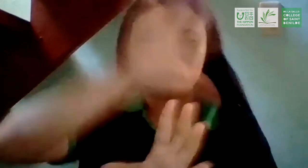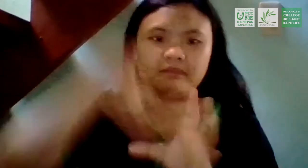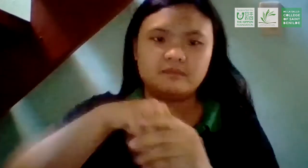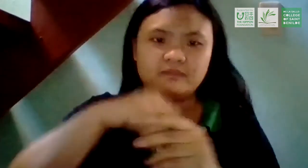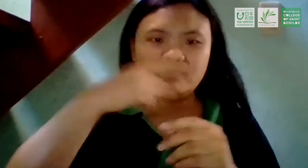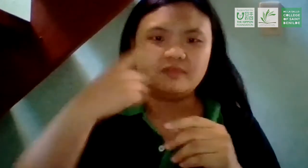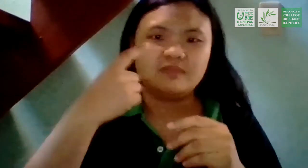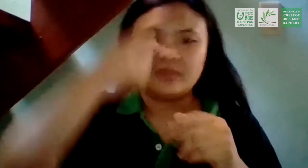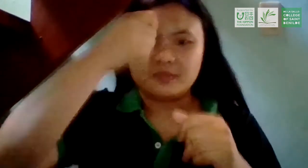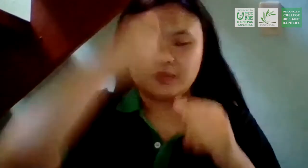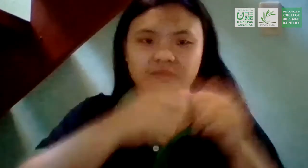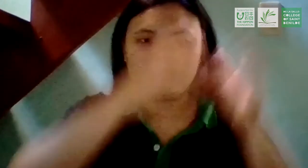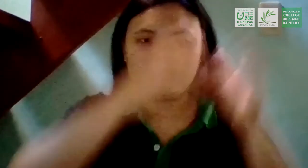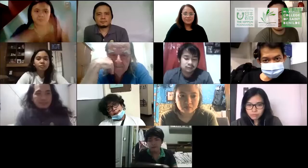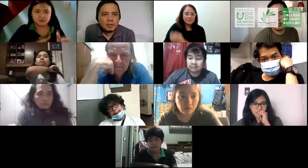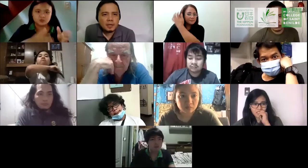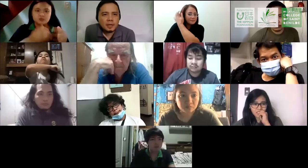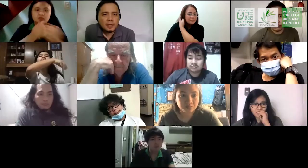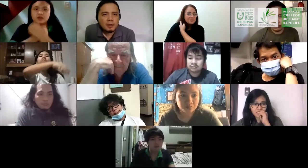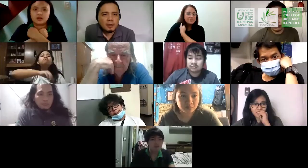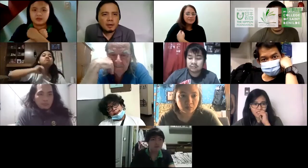And that's what we use in the handbook.